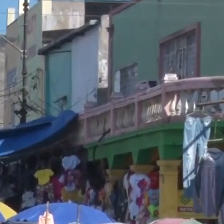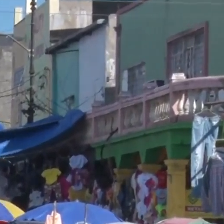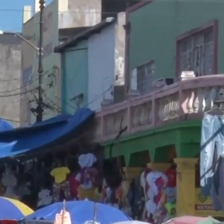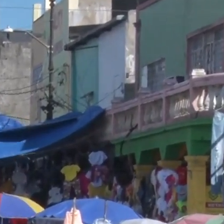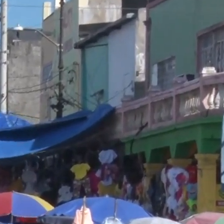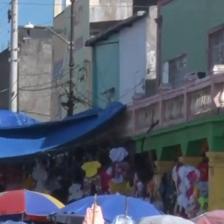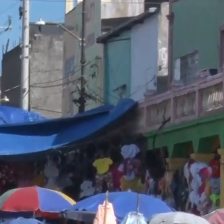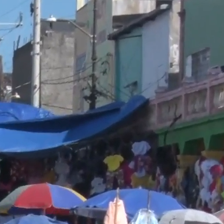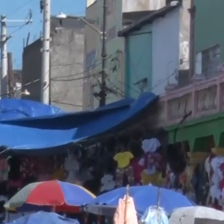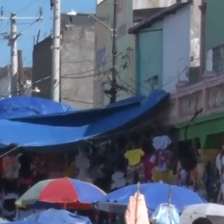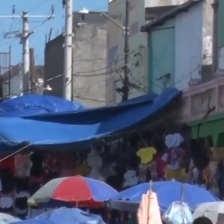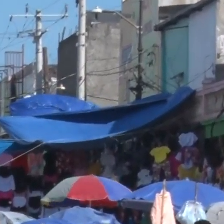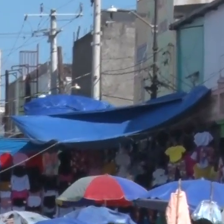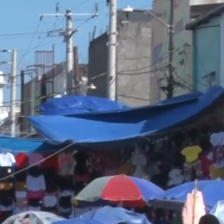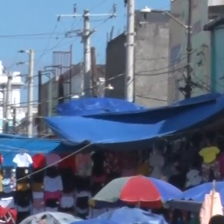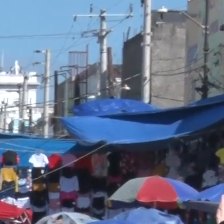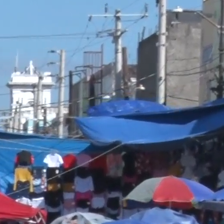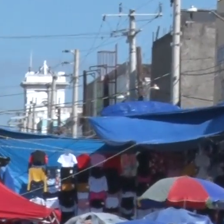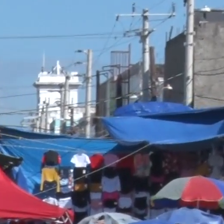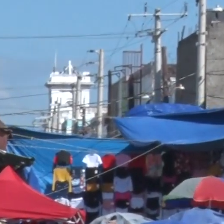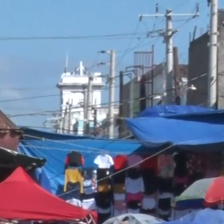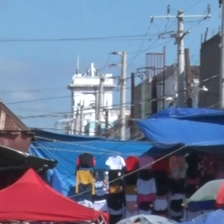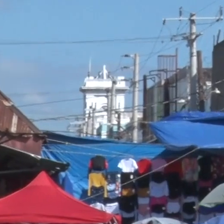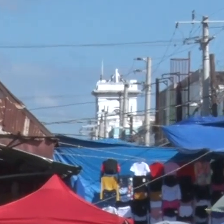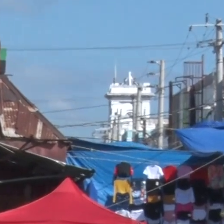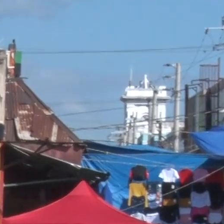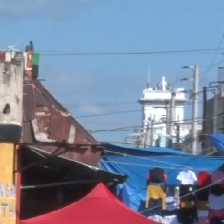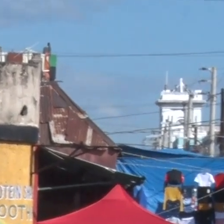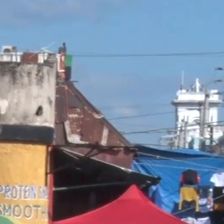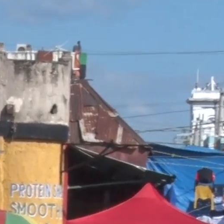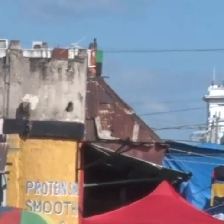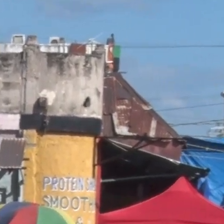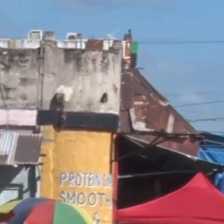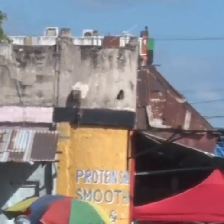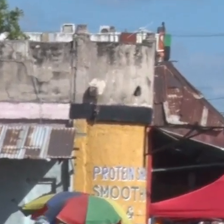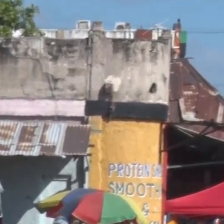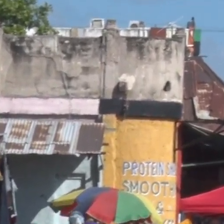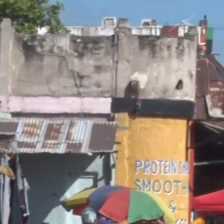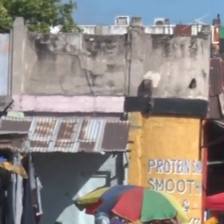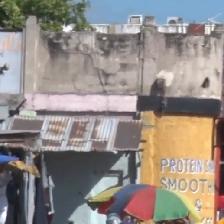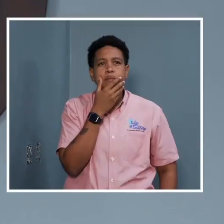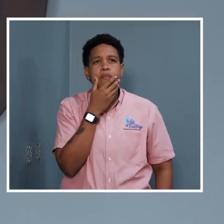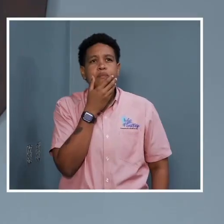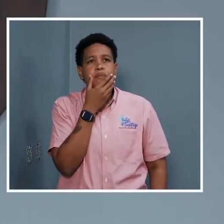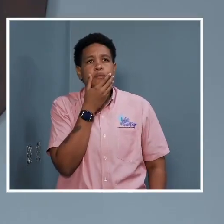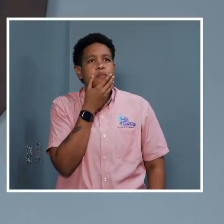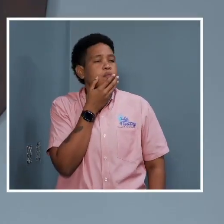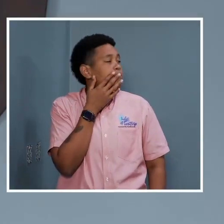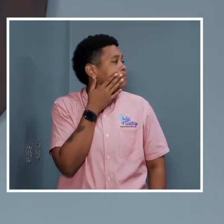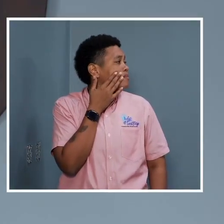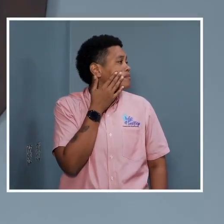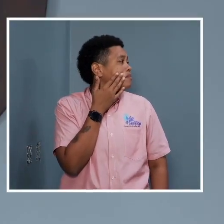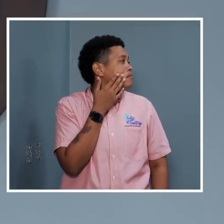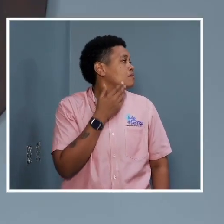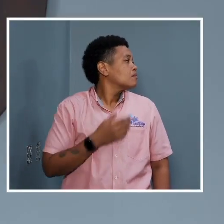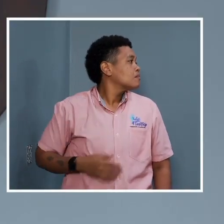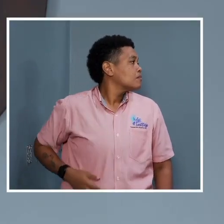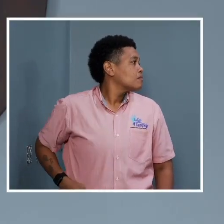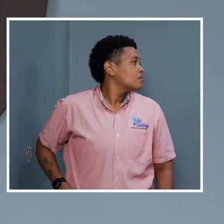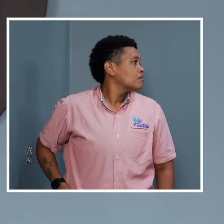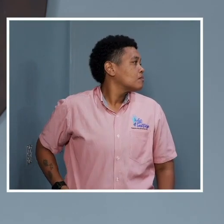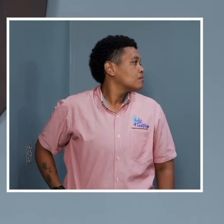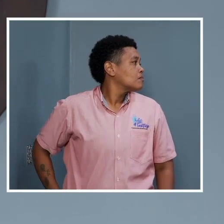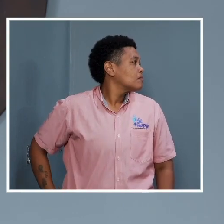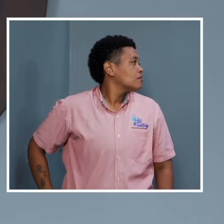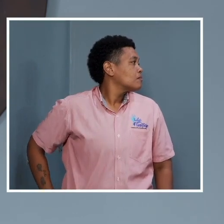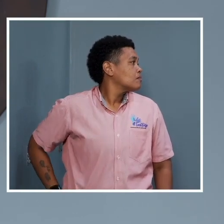closing hours for establishments will be an hour before curfew begins. The strategy of the government, you will